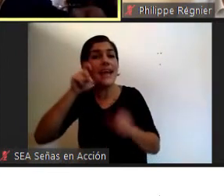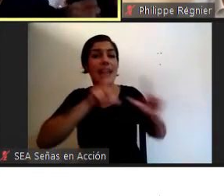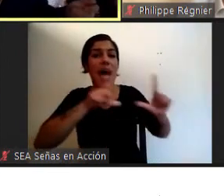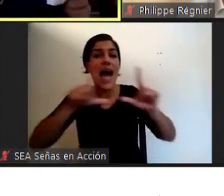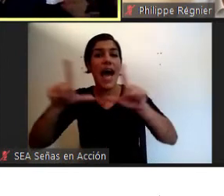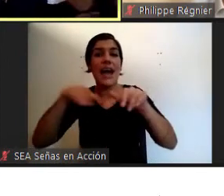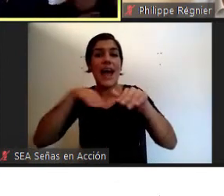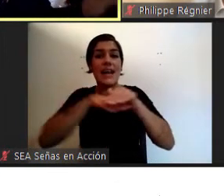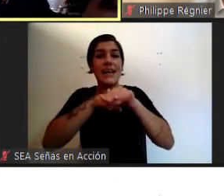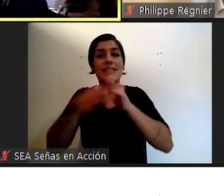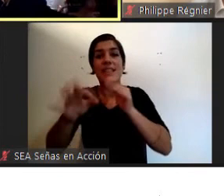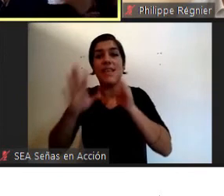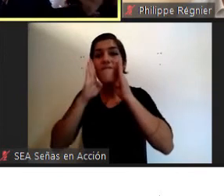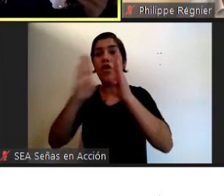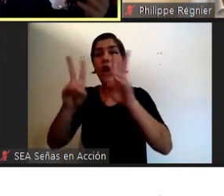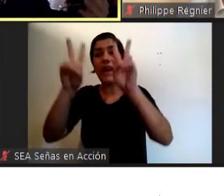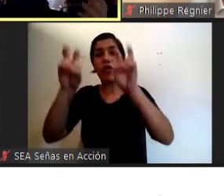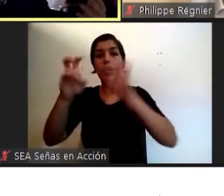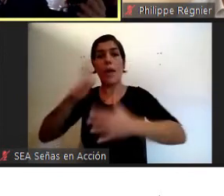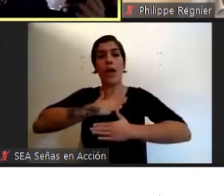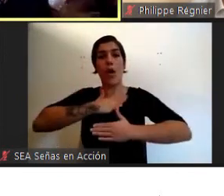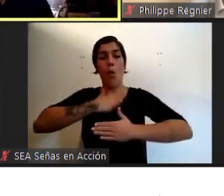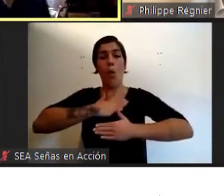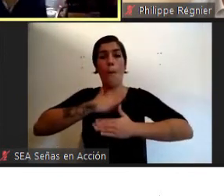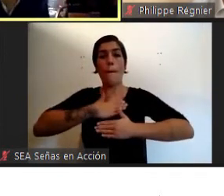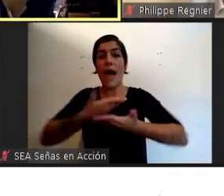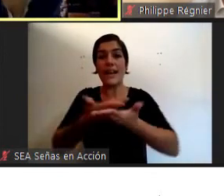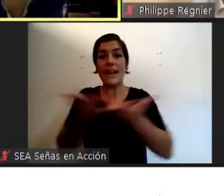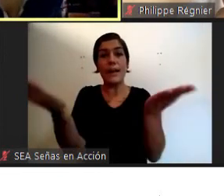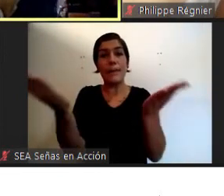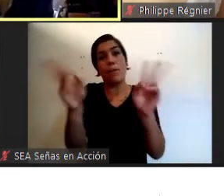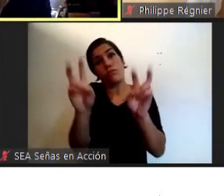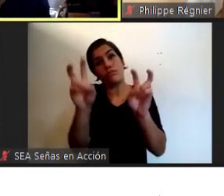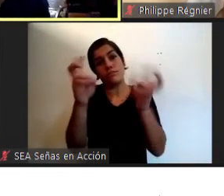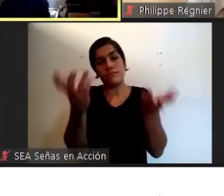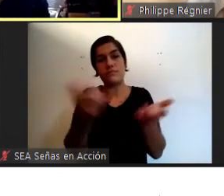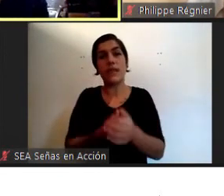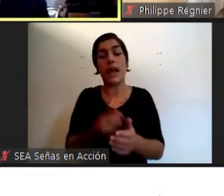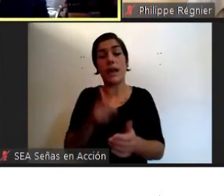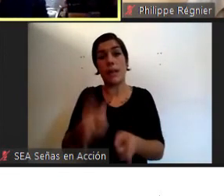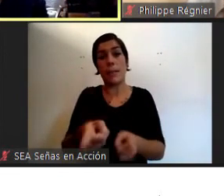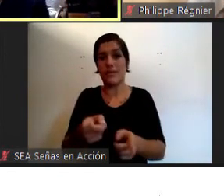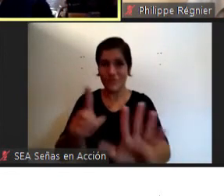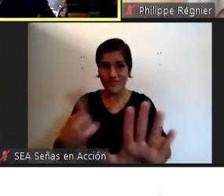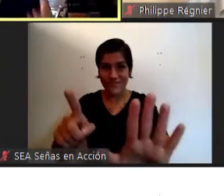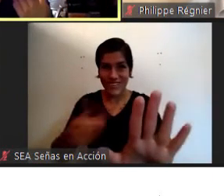new humanism that will actually reach art.